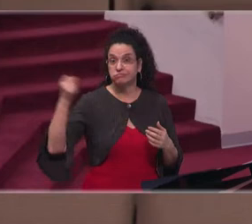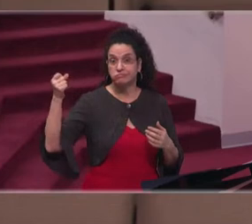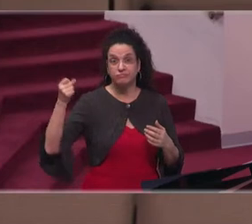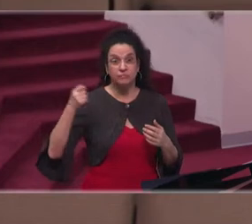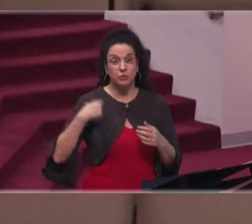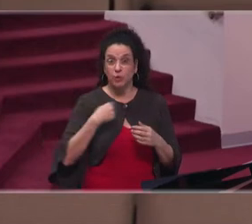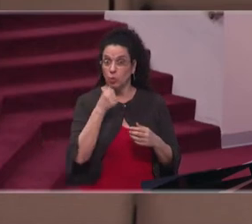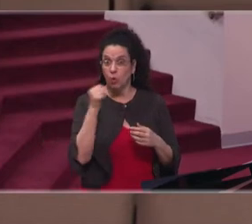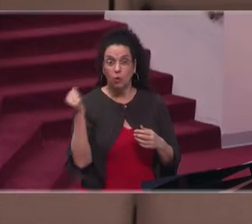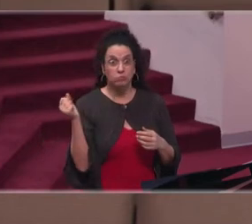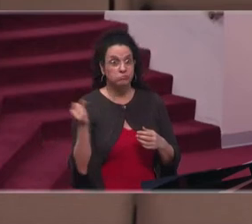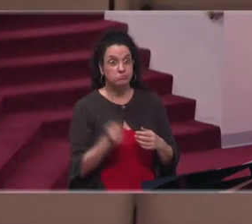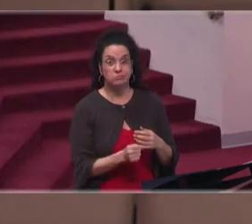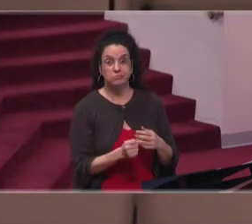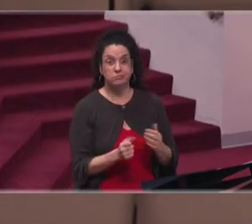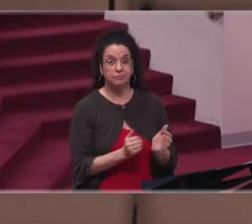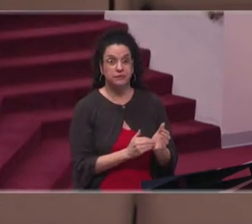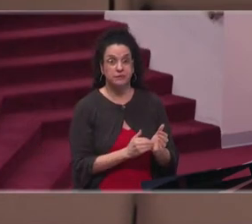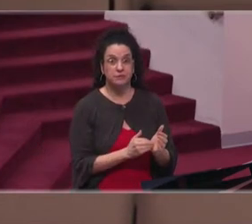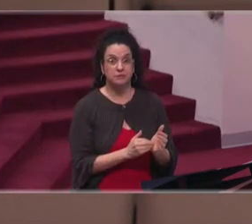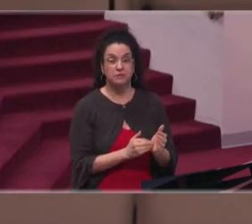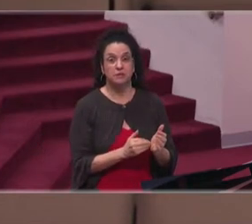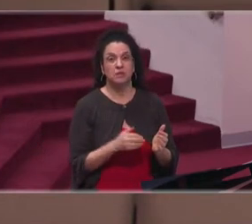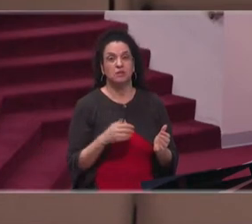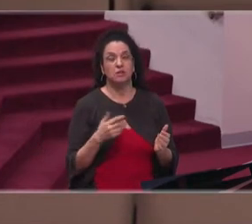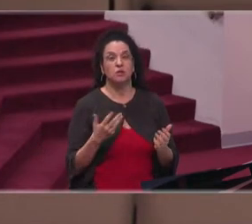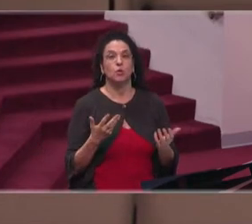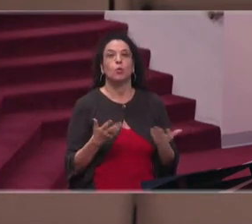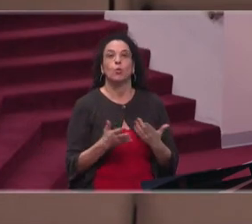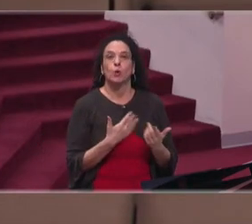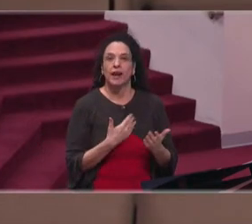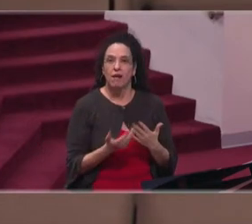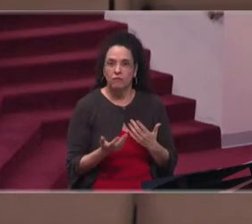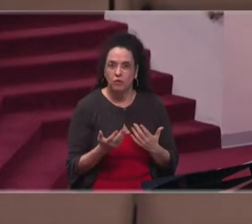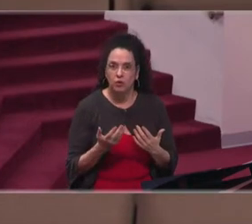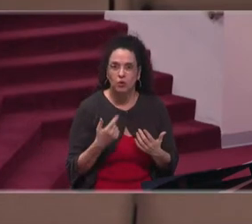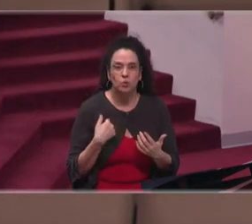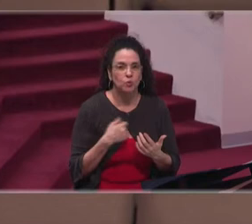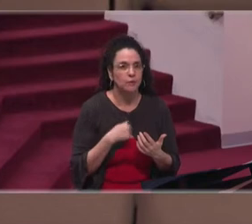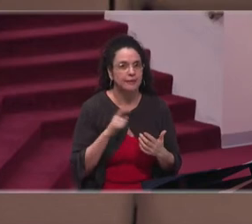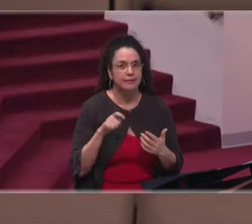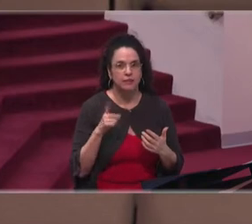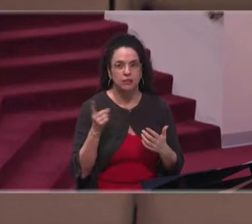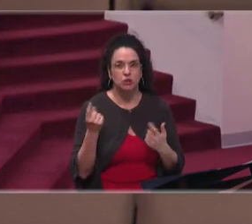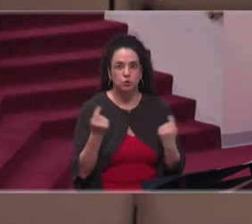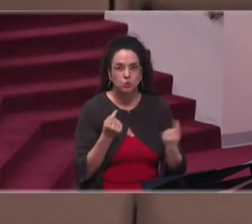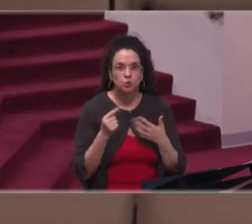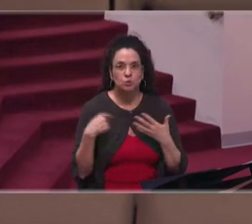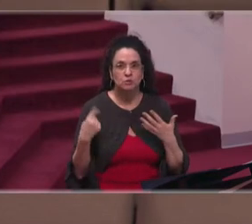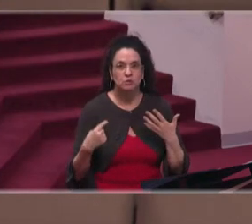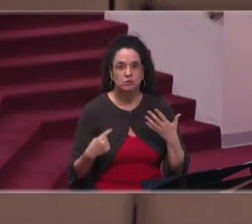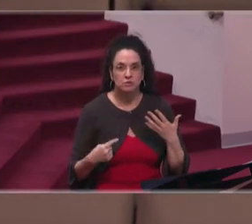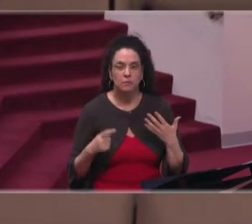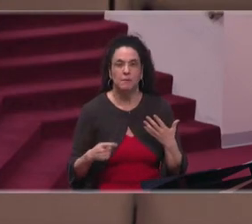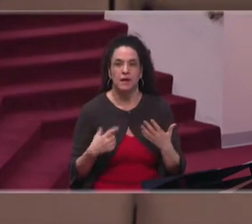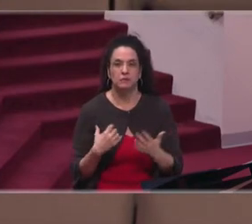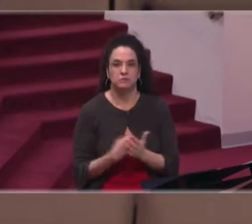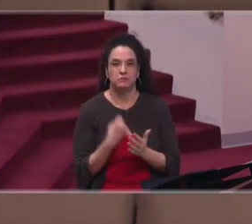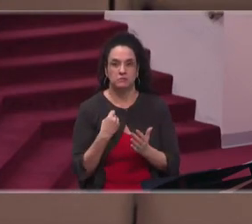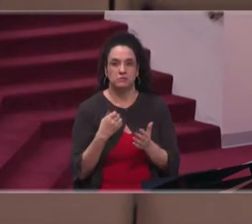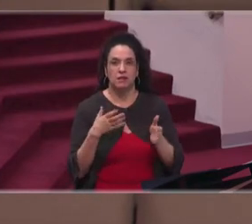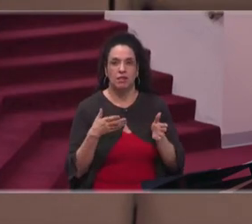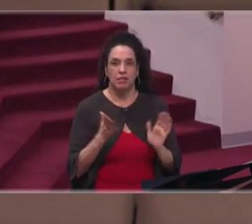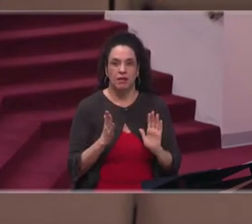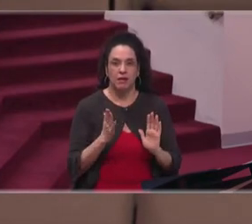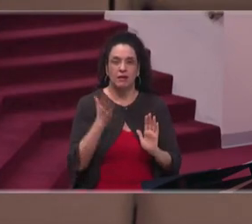not coming back this way. So whatever we need to do, Let's do it now and let God